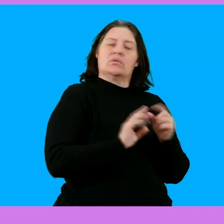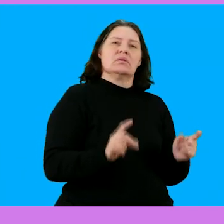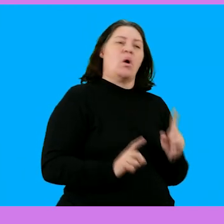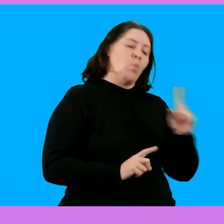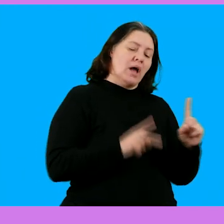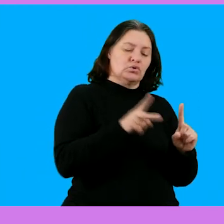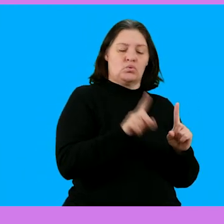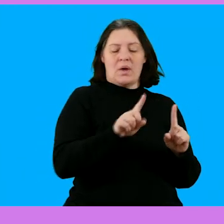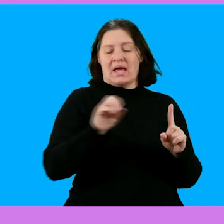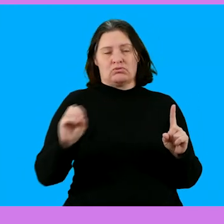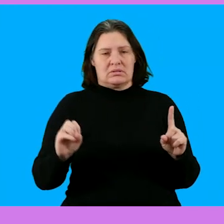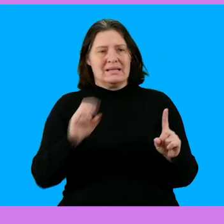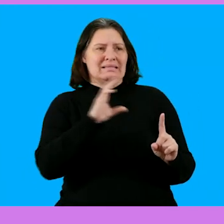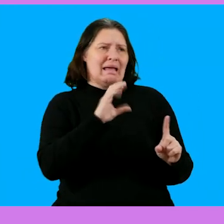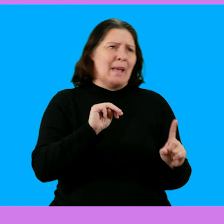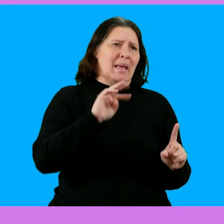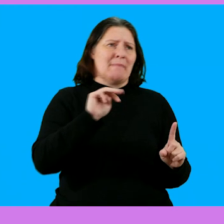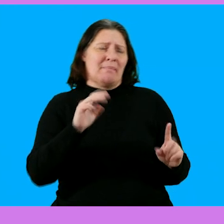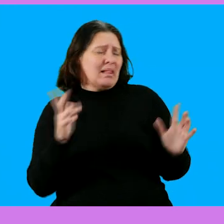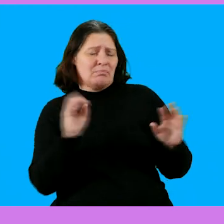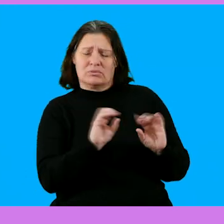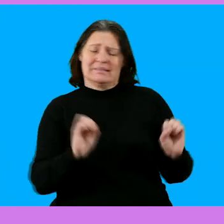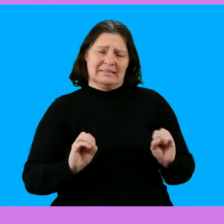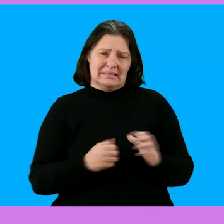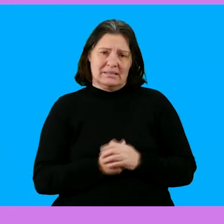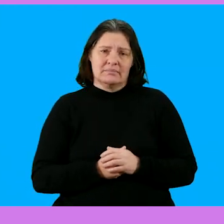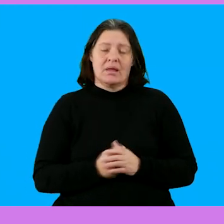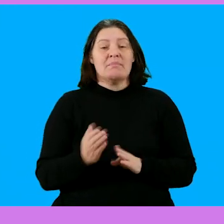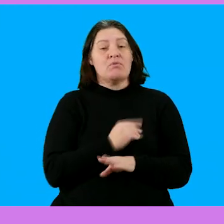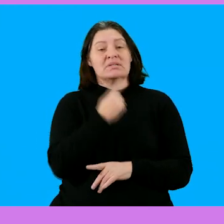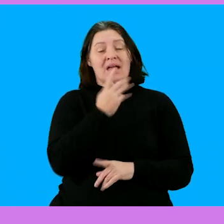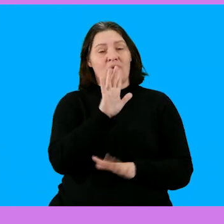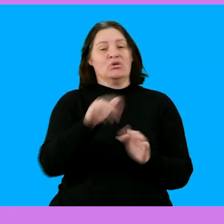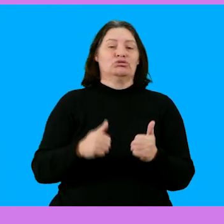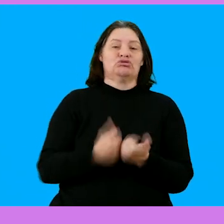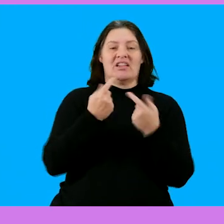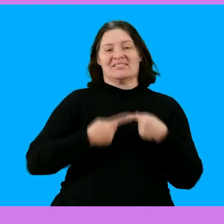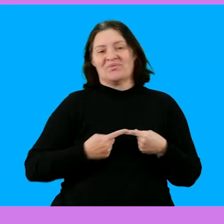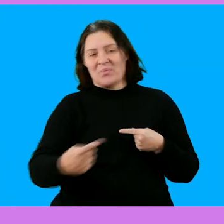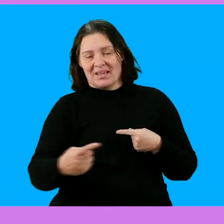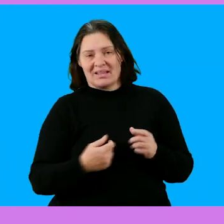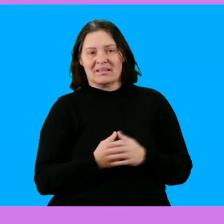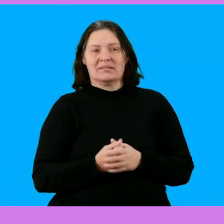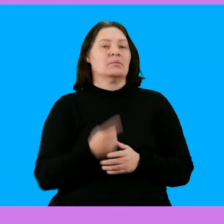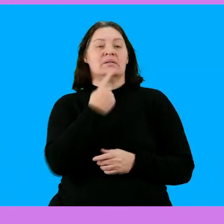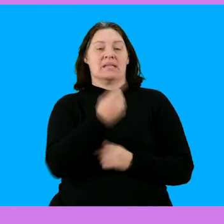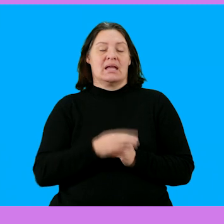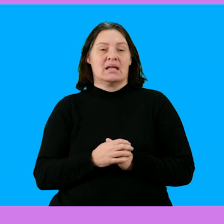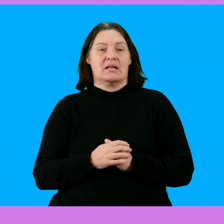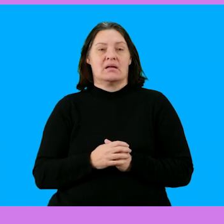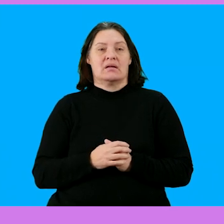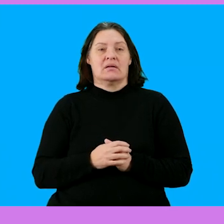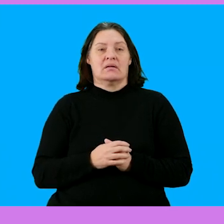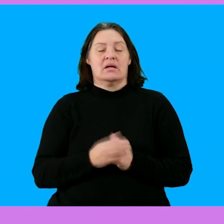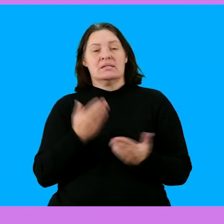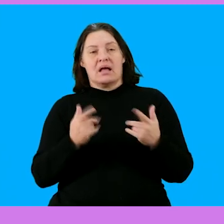example, 1:100. Okay, now guys, before I say goodbye, this is your challenge for the upcoming week. I've